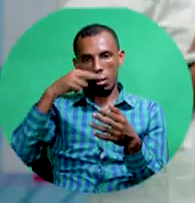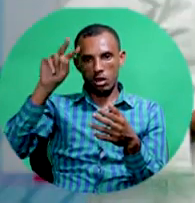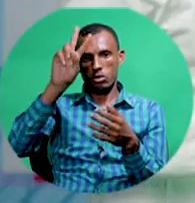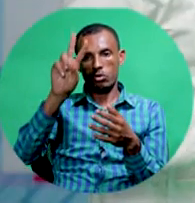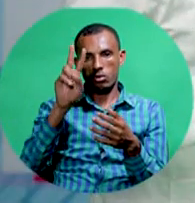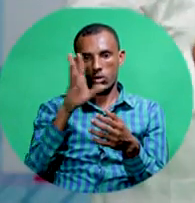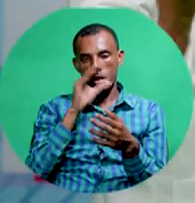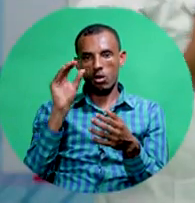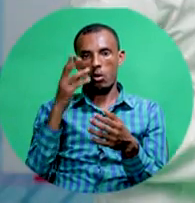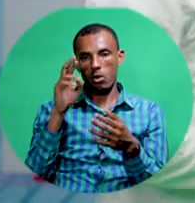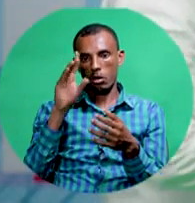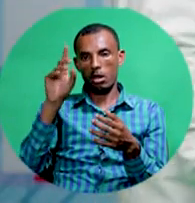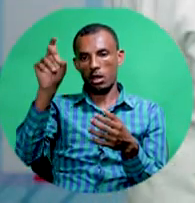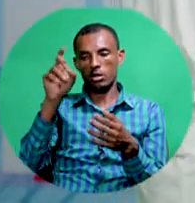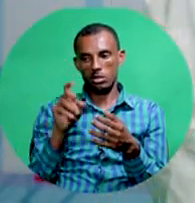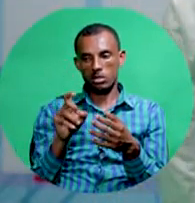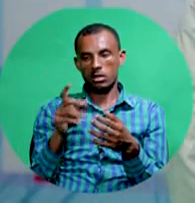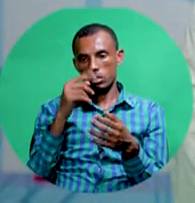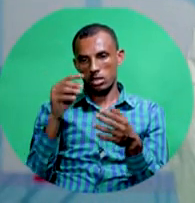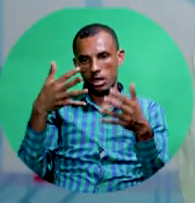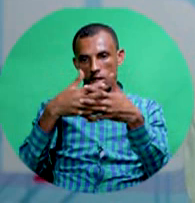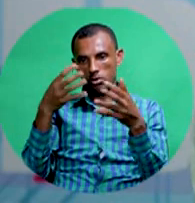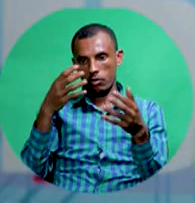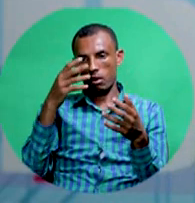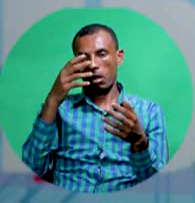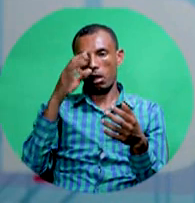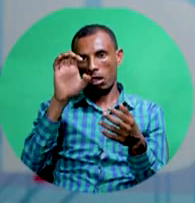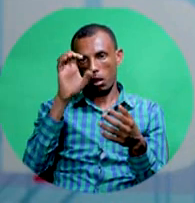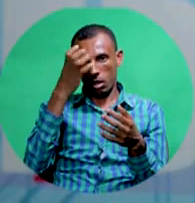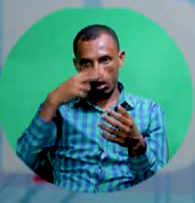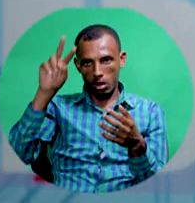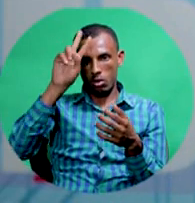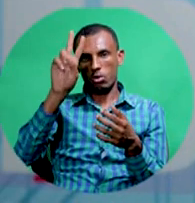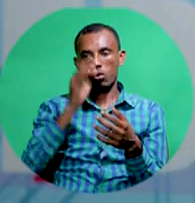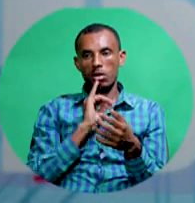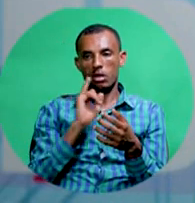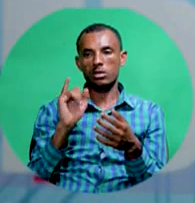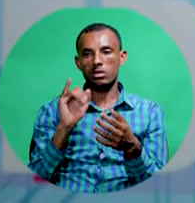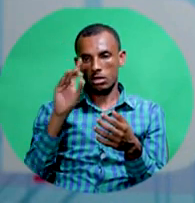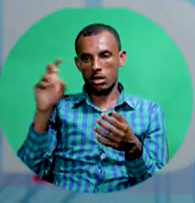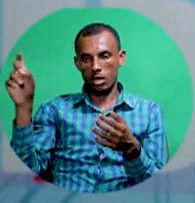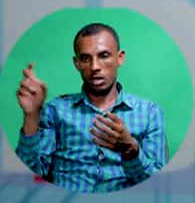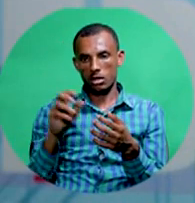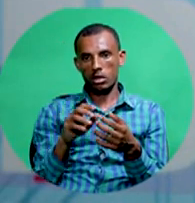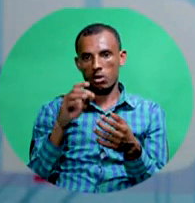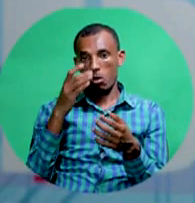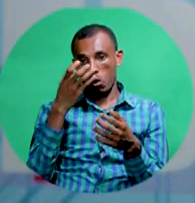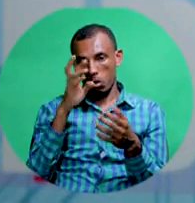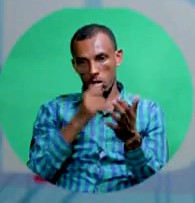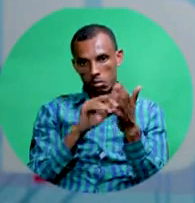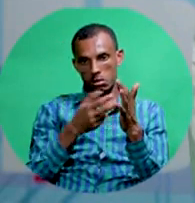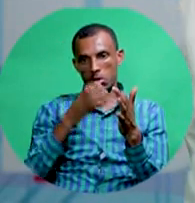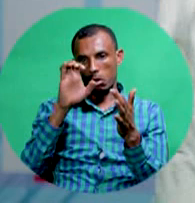dx form, therefore itself. So the integration of e raised to u is, it is e raised to u. And